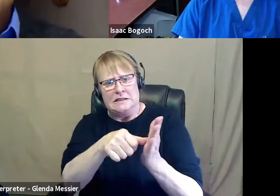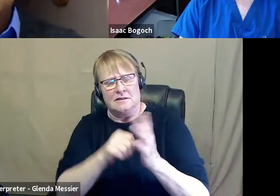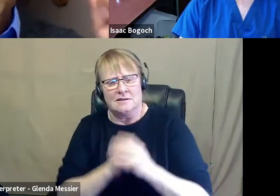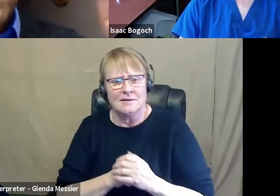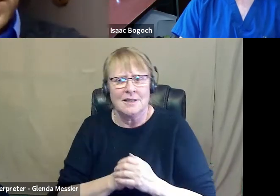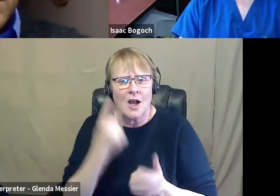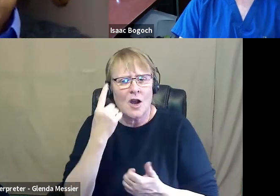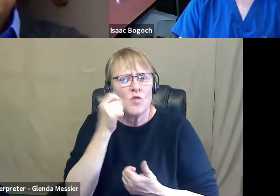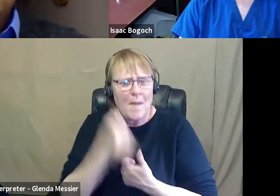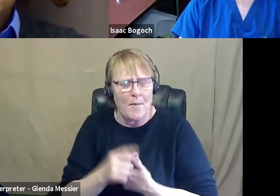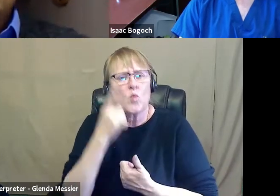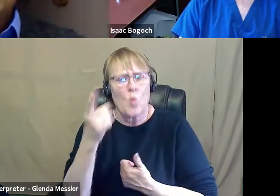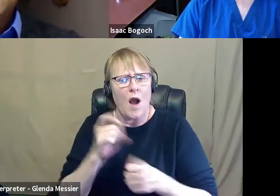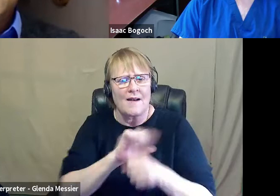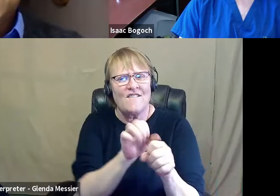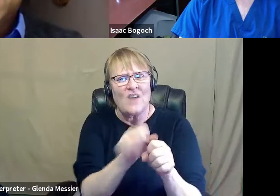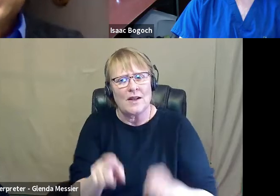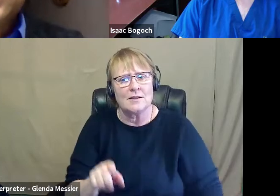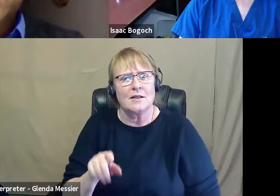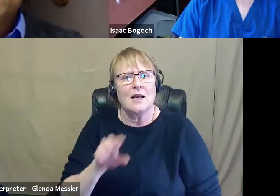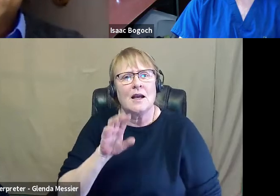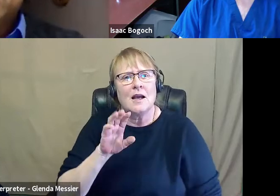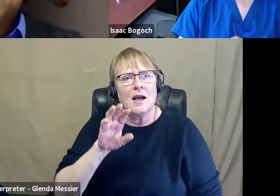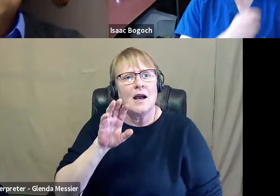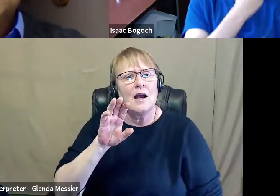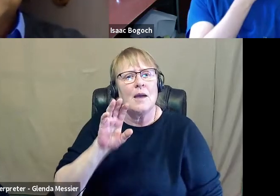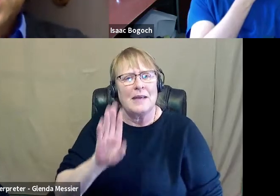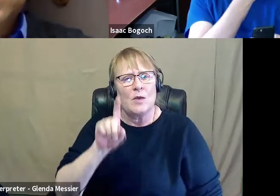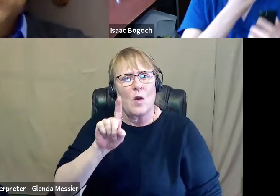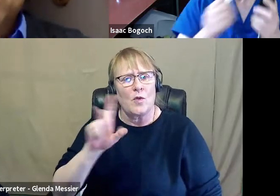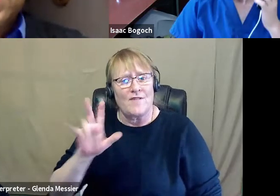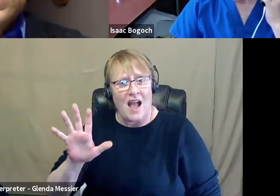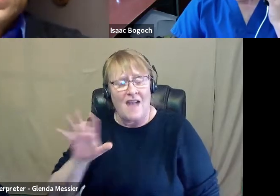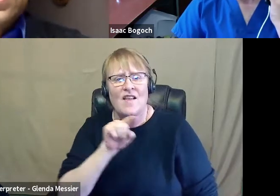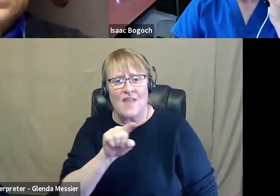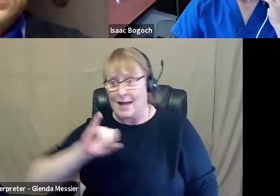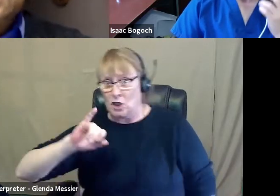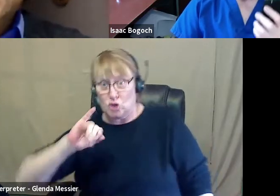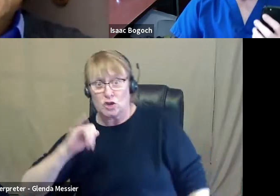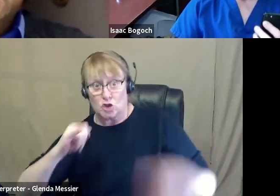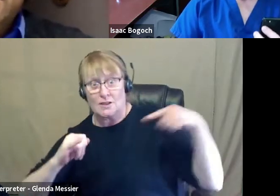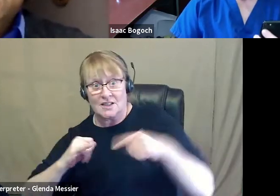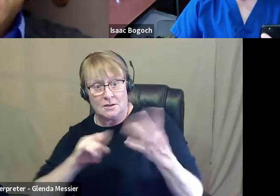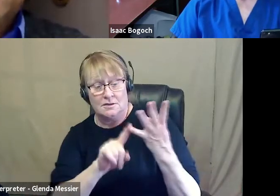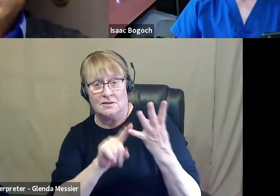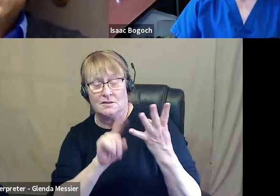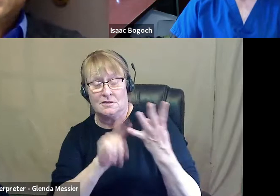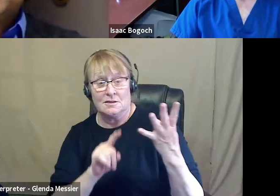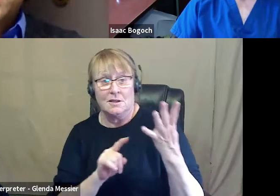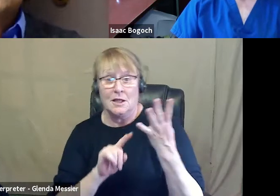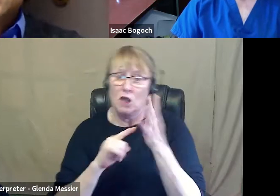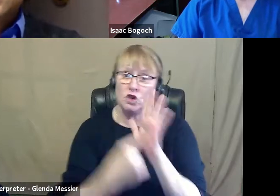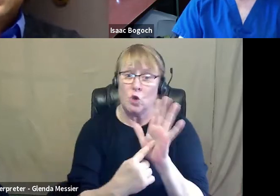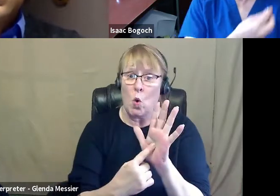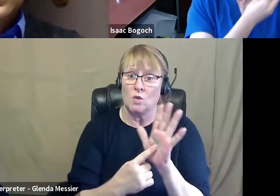variants, the 135 variant actually came out of South Africa. Johnson & Johnson was able to show that it does have